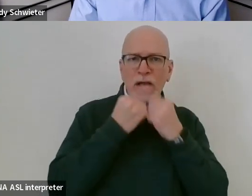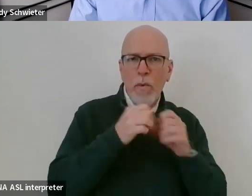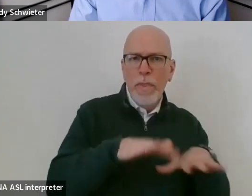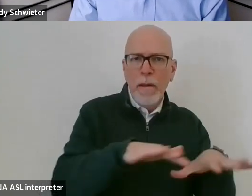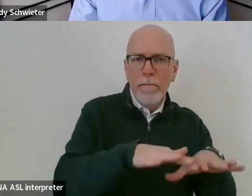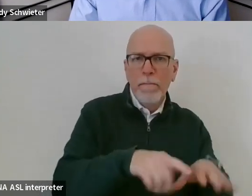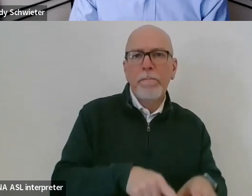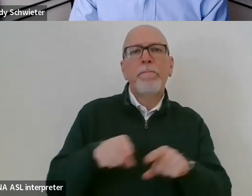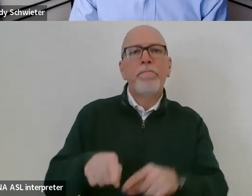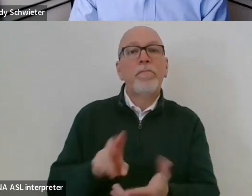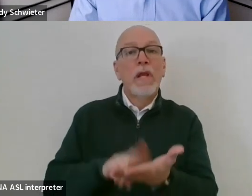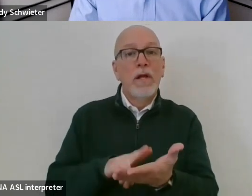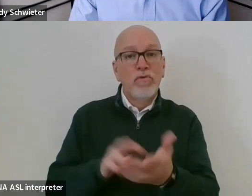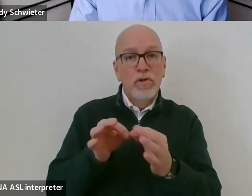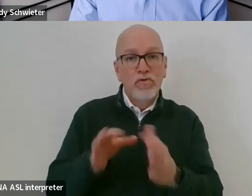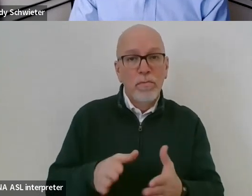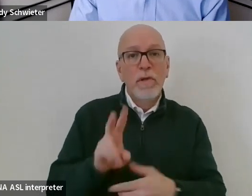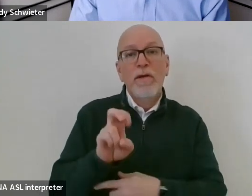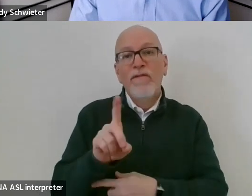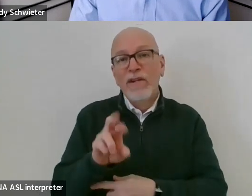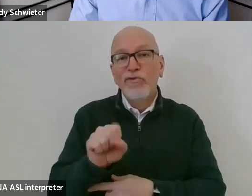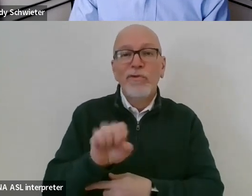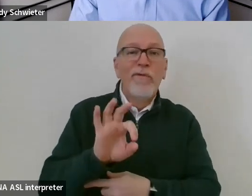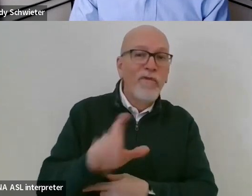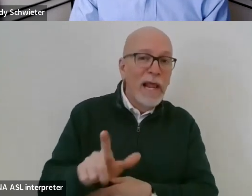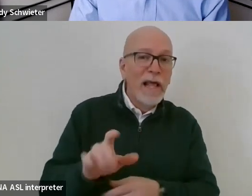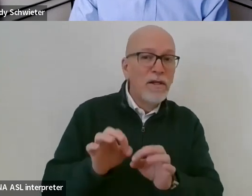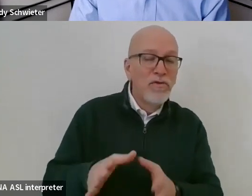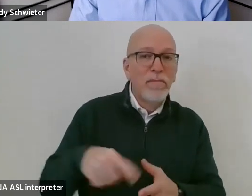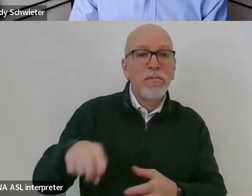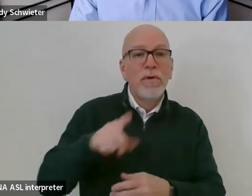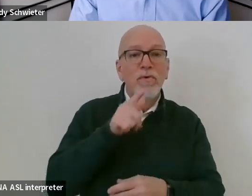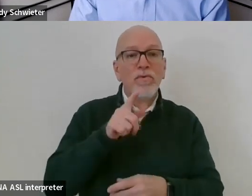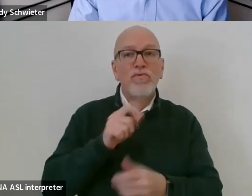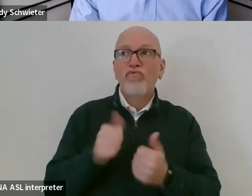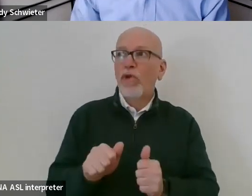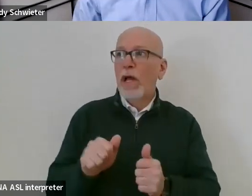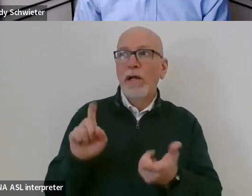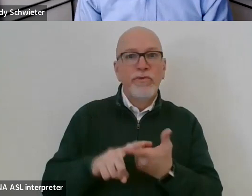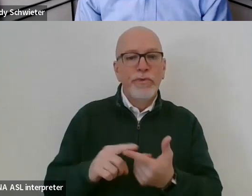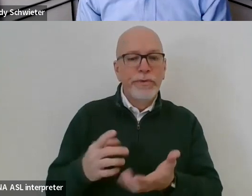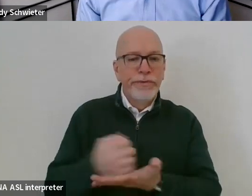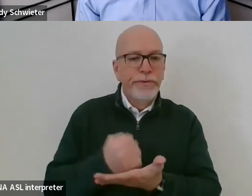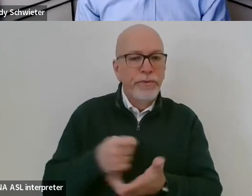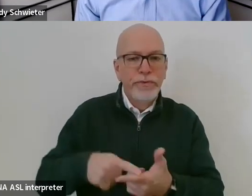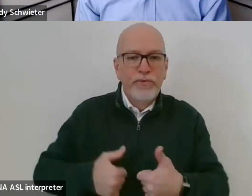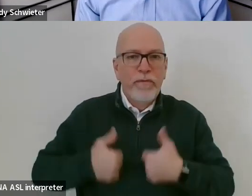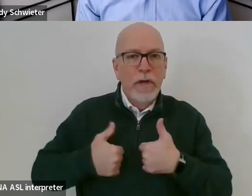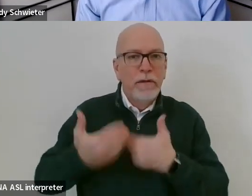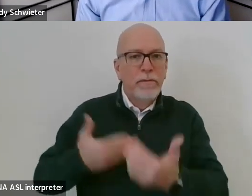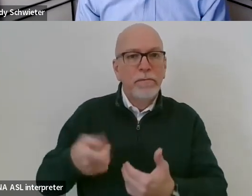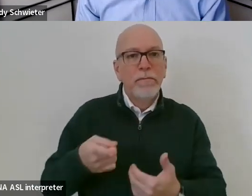then contract interpreters, vendors, freelance interpreters who are really trying to make ends meet. Shifting